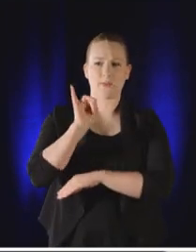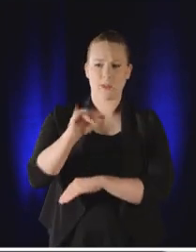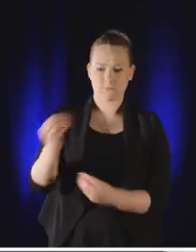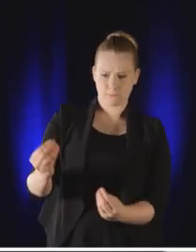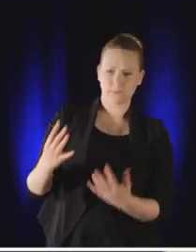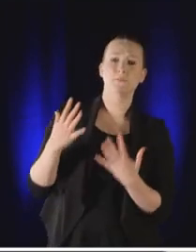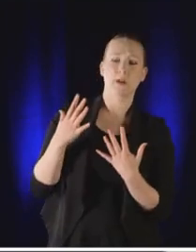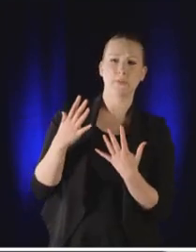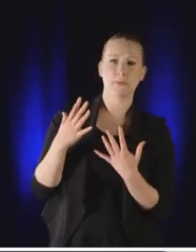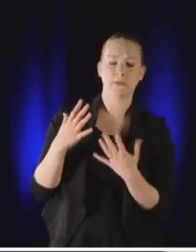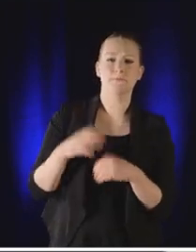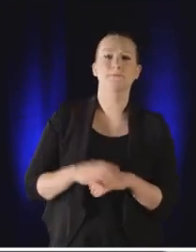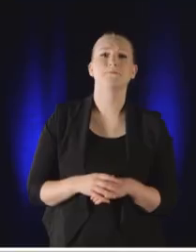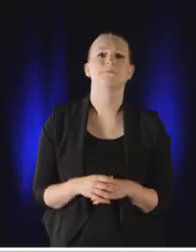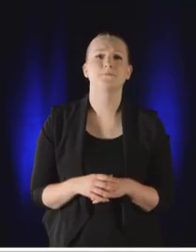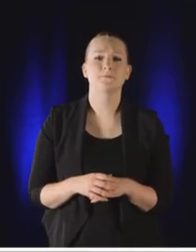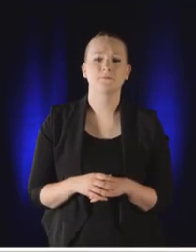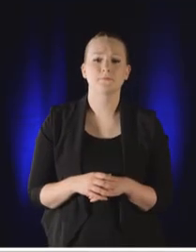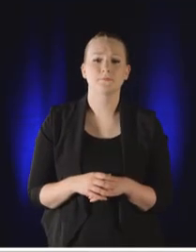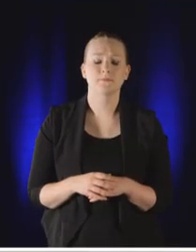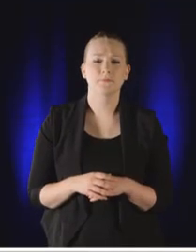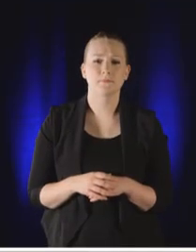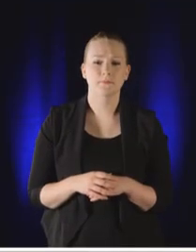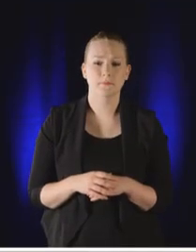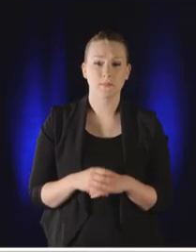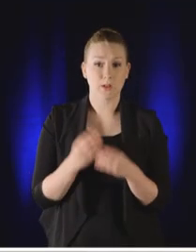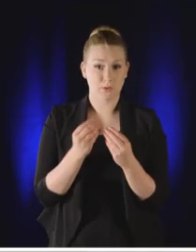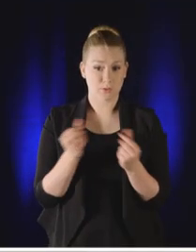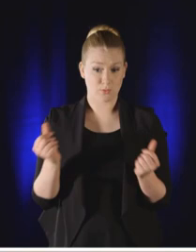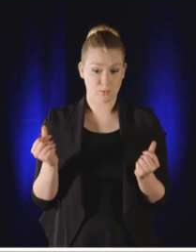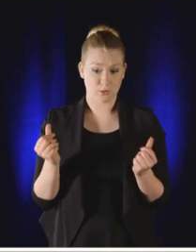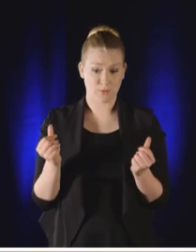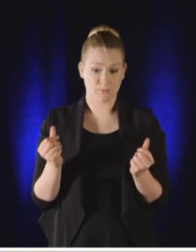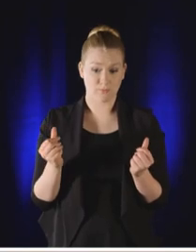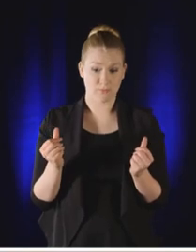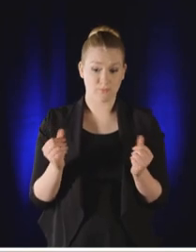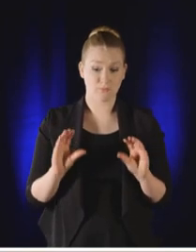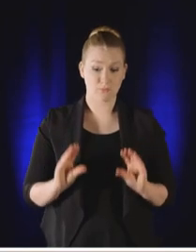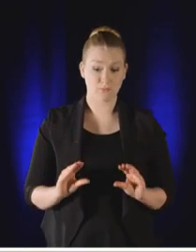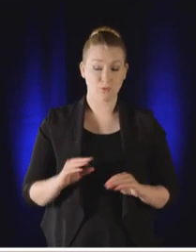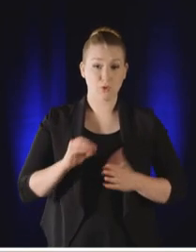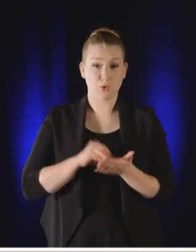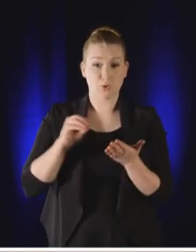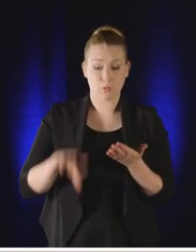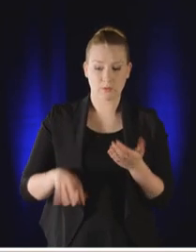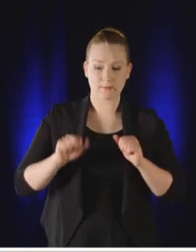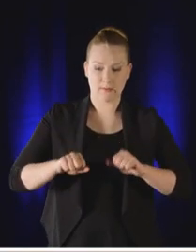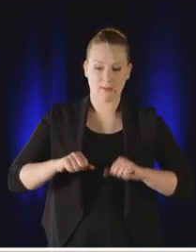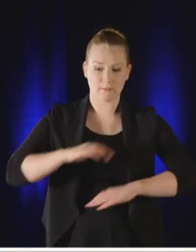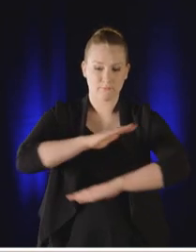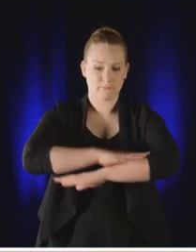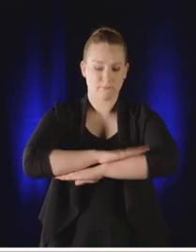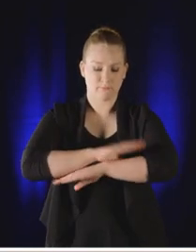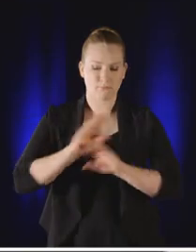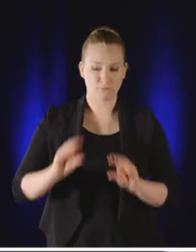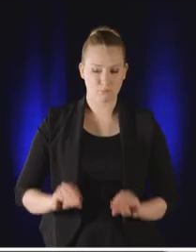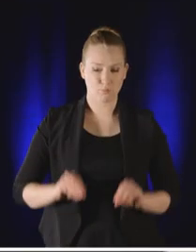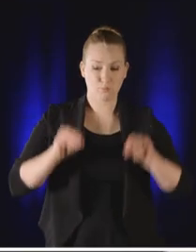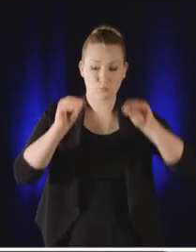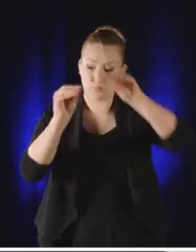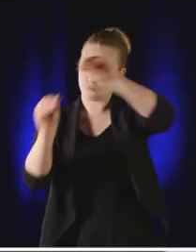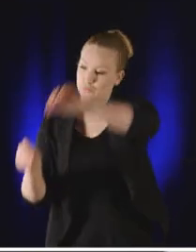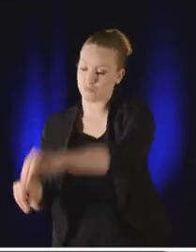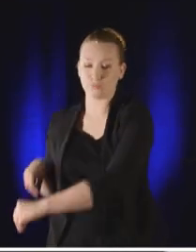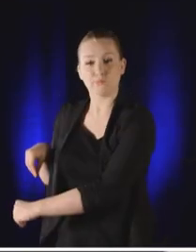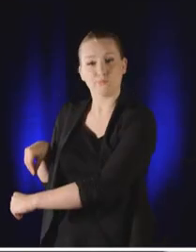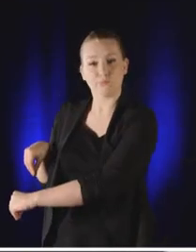side. So I devised this device. This essentially allowed students to push their desks out, put it